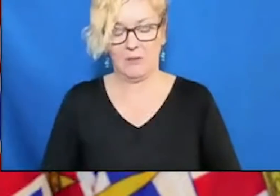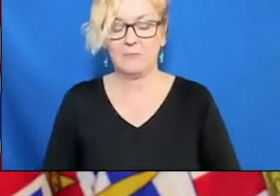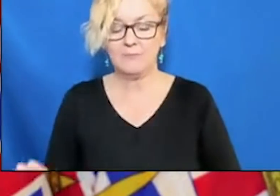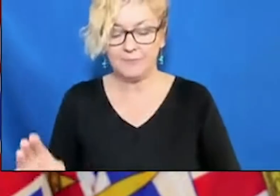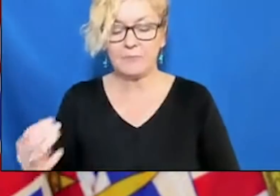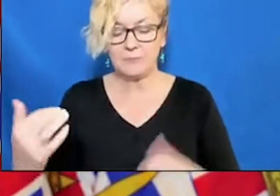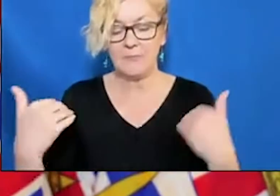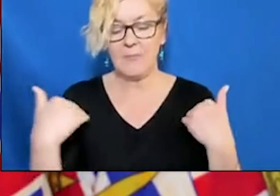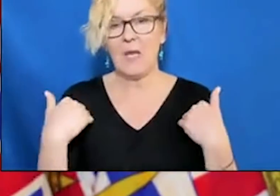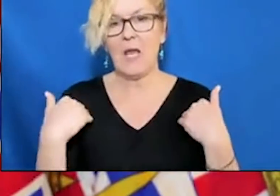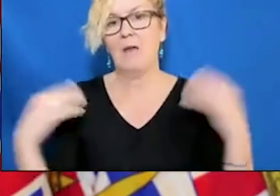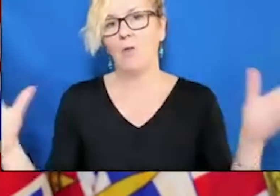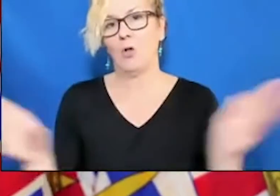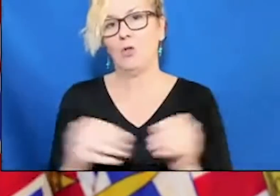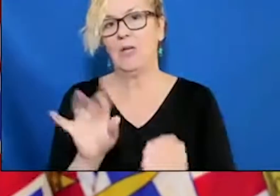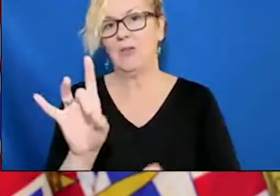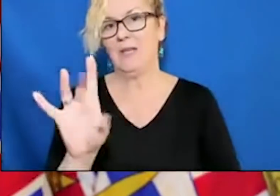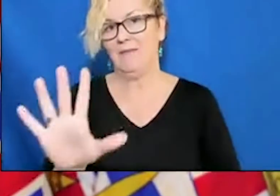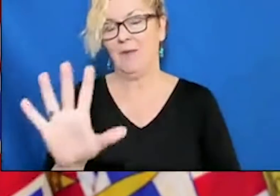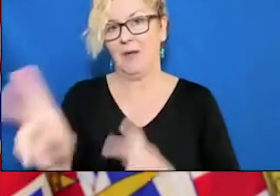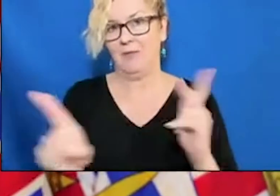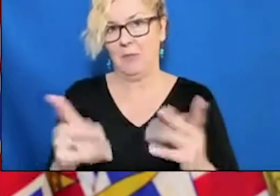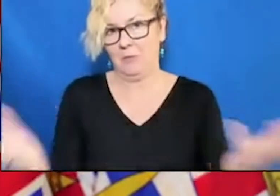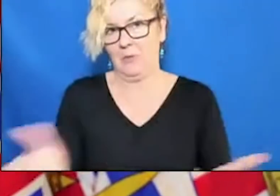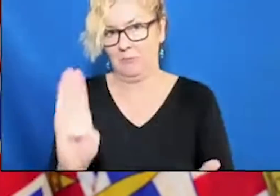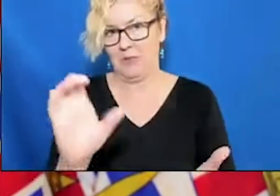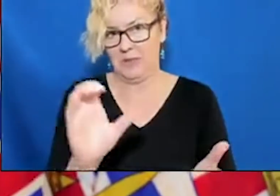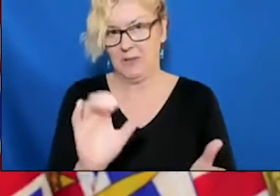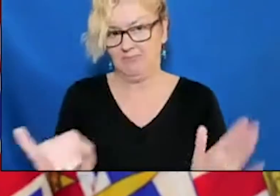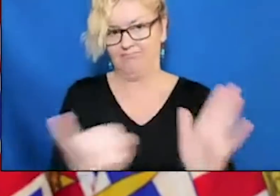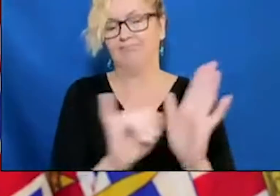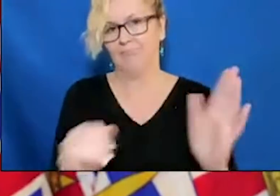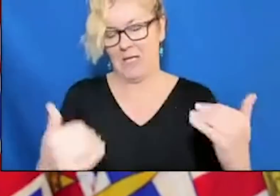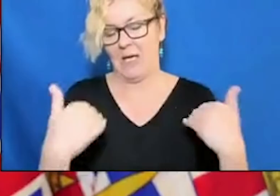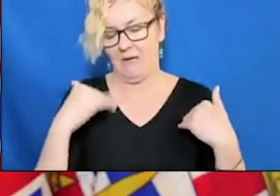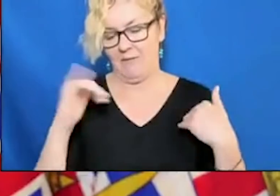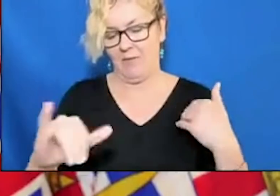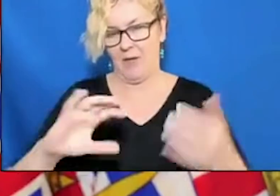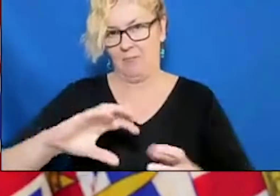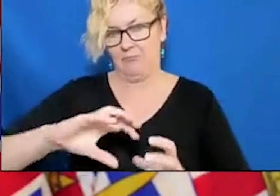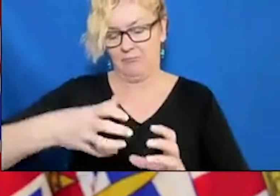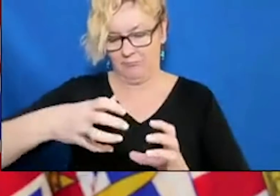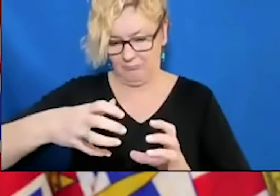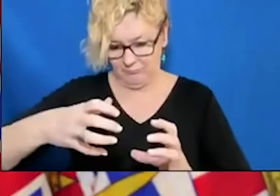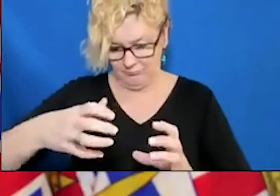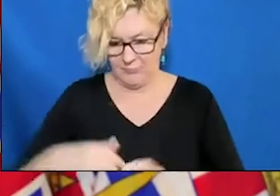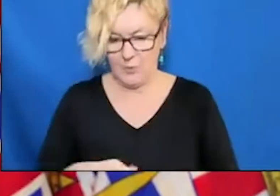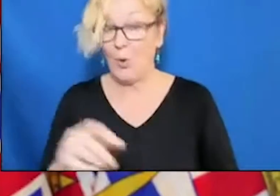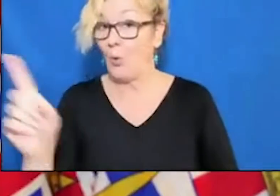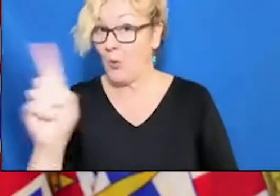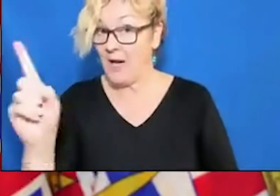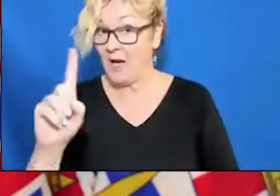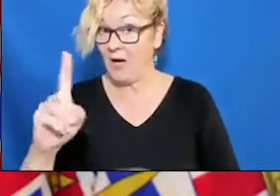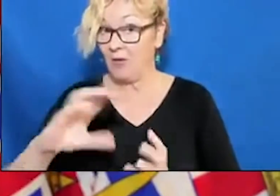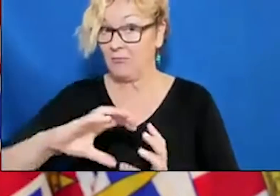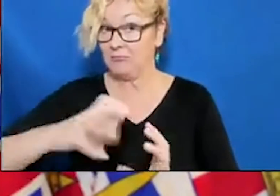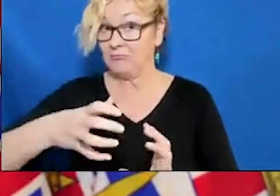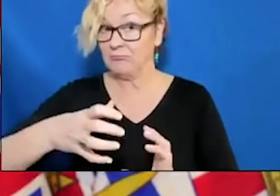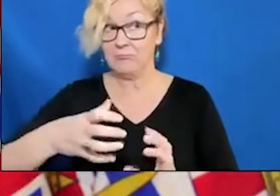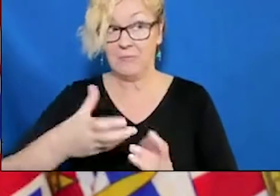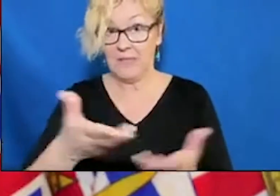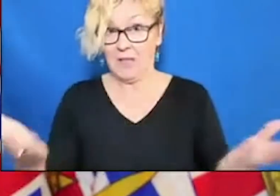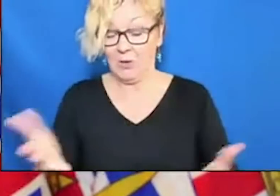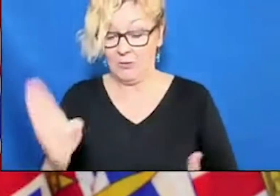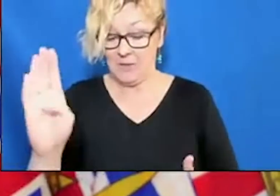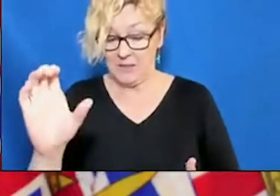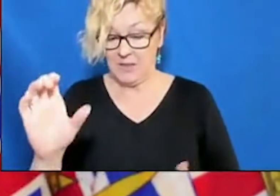have 1,047 of these cases are in the Fraser Health region, 276 in Vancouver Coastal. We